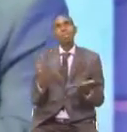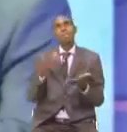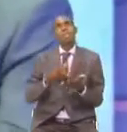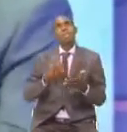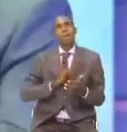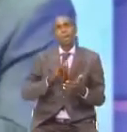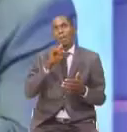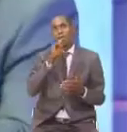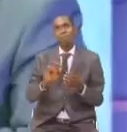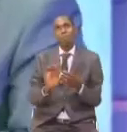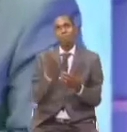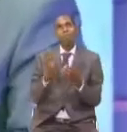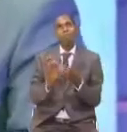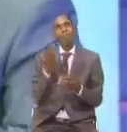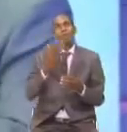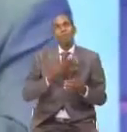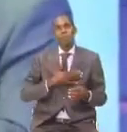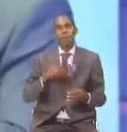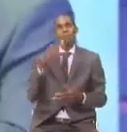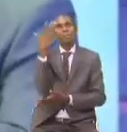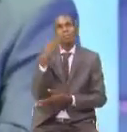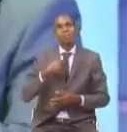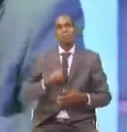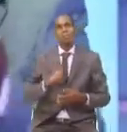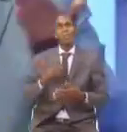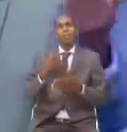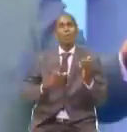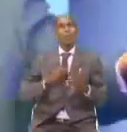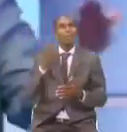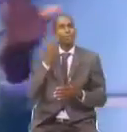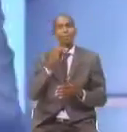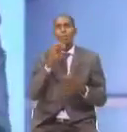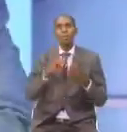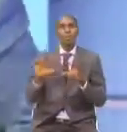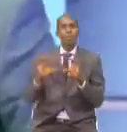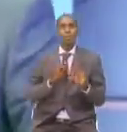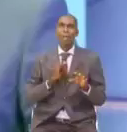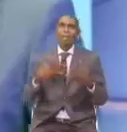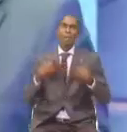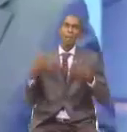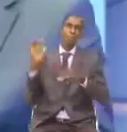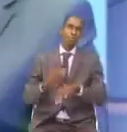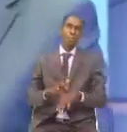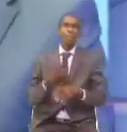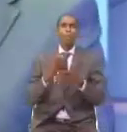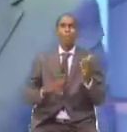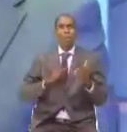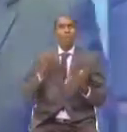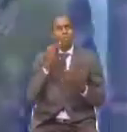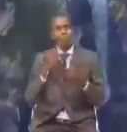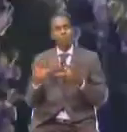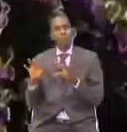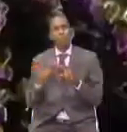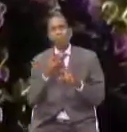my fig leaves now. What I shouldn't have done, I have done. What I should have done, I have not done. And then